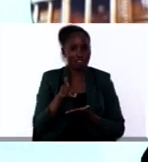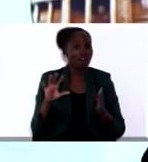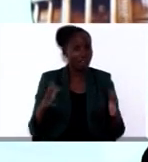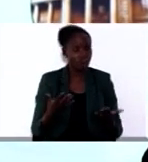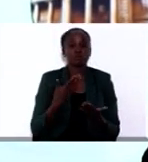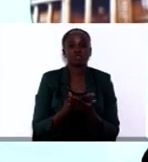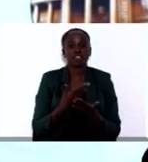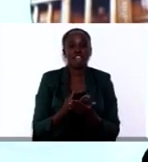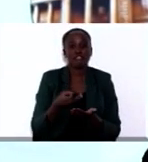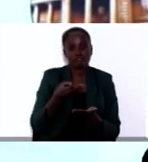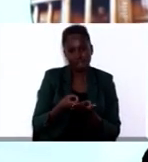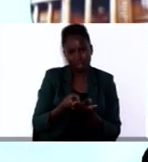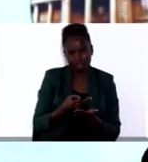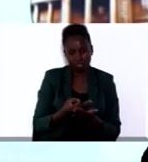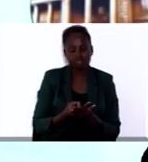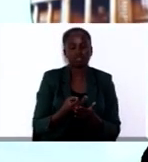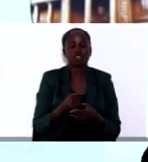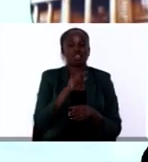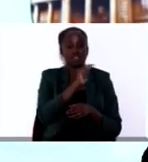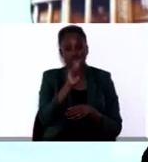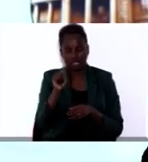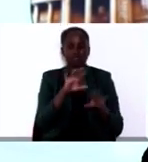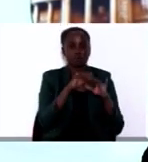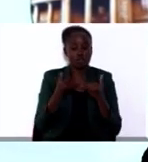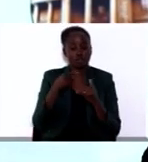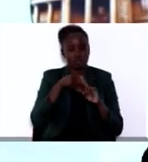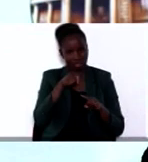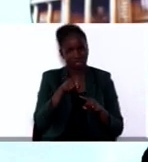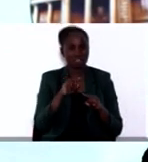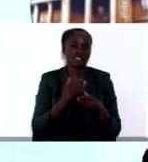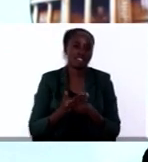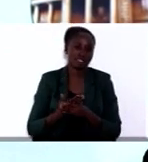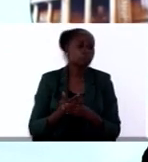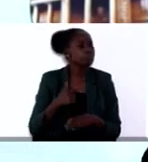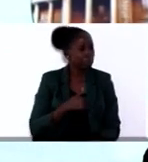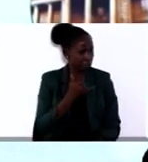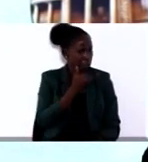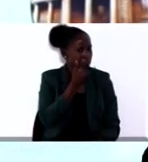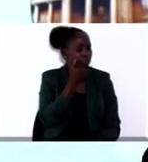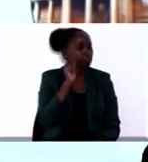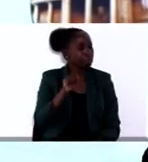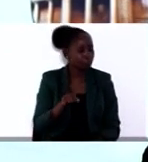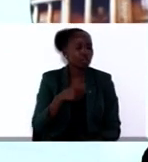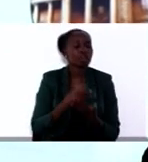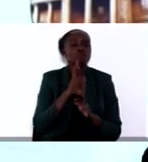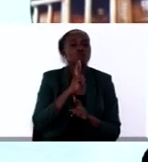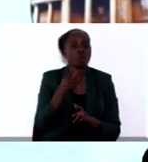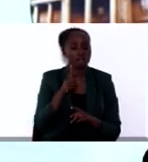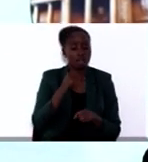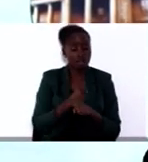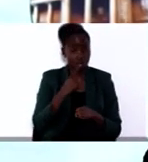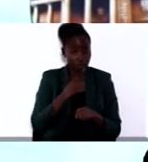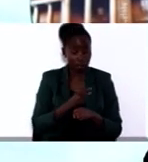fund settlements of these cases. I'm happy to report that the Gauteng provincial government